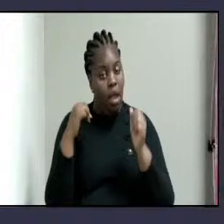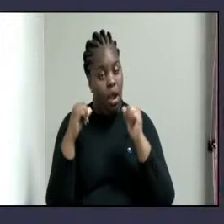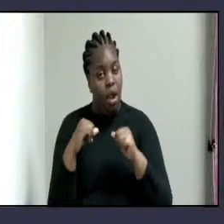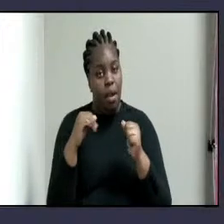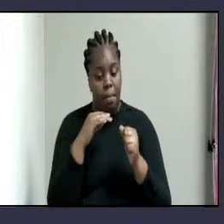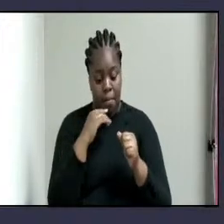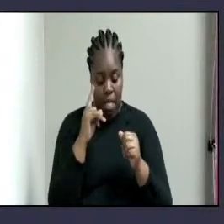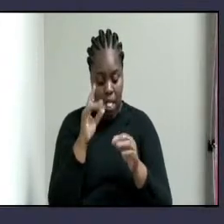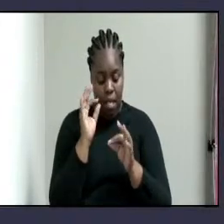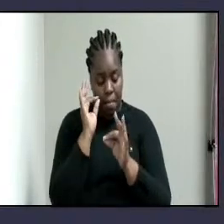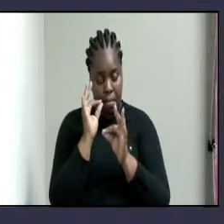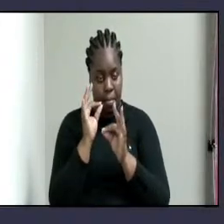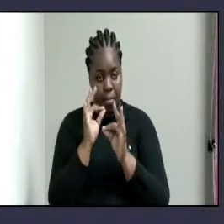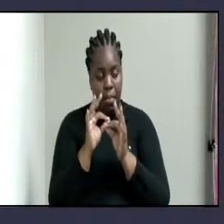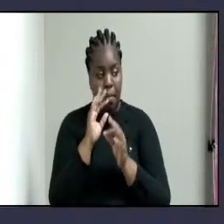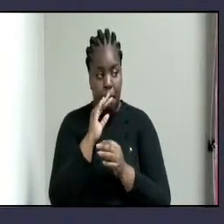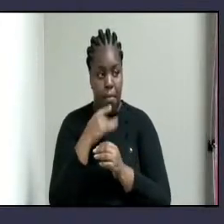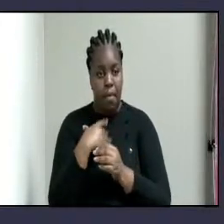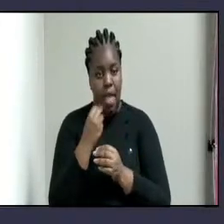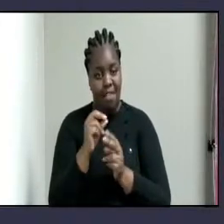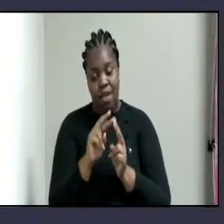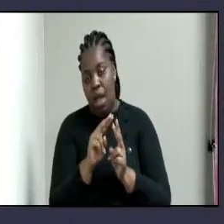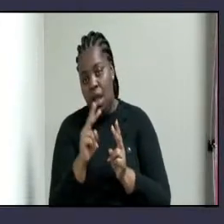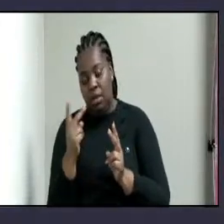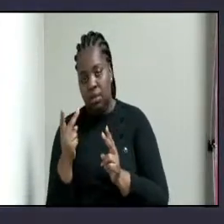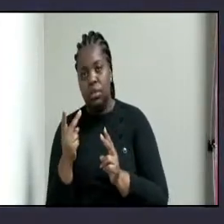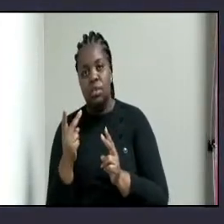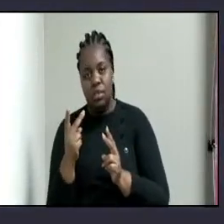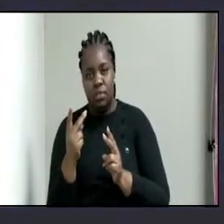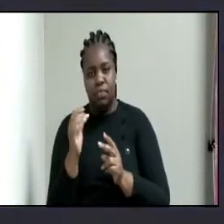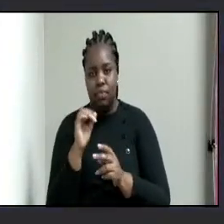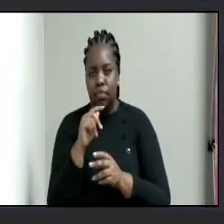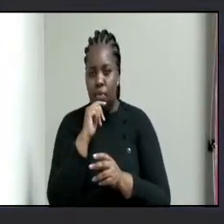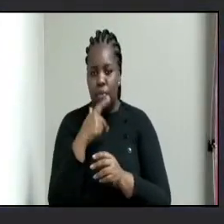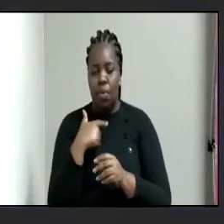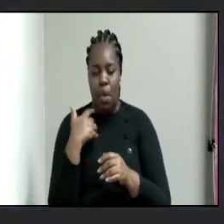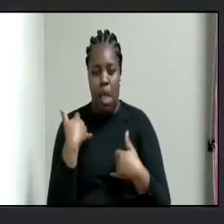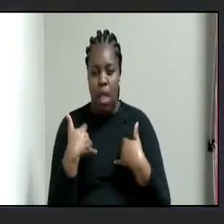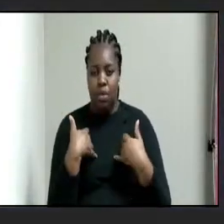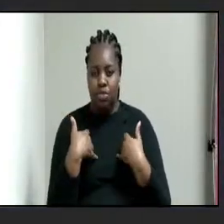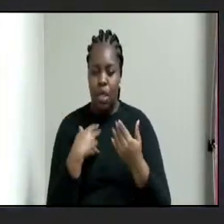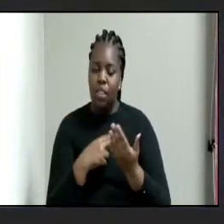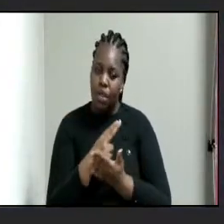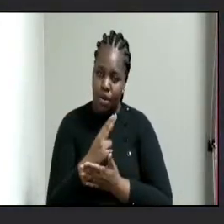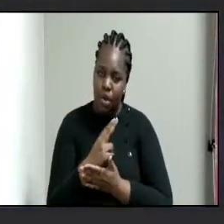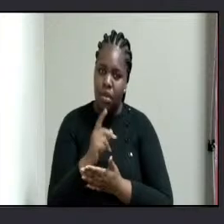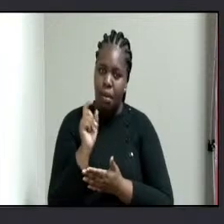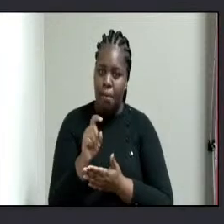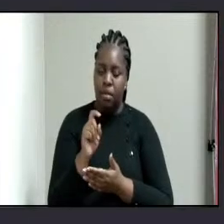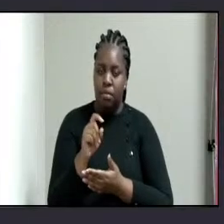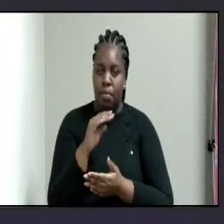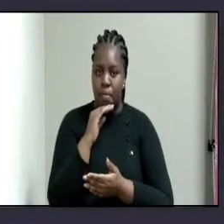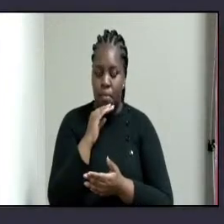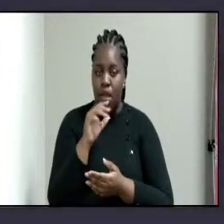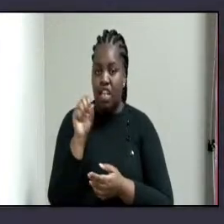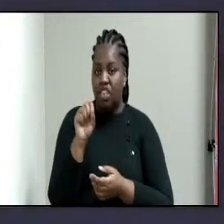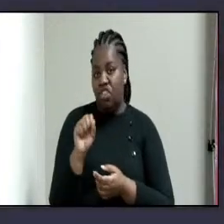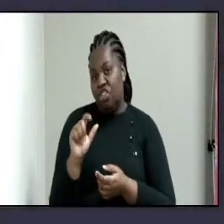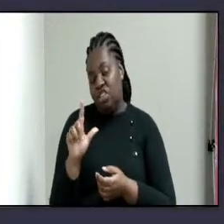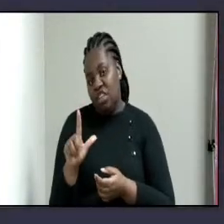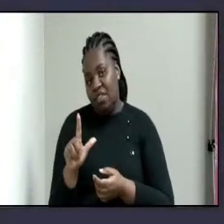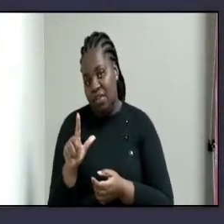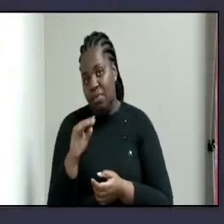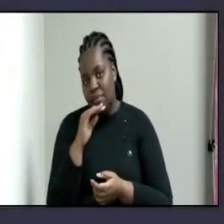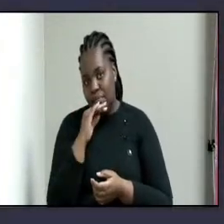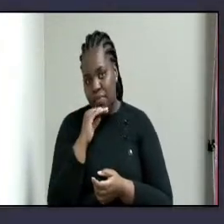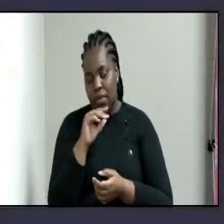particular aspect as to whether children in alternative care are actually enjoying the right that they're supposed to. In other words, whether Section 7 is